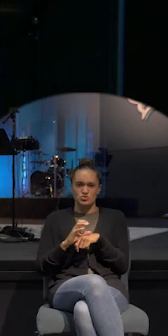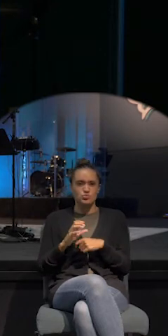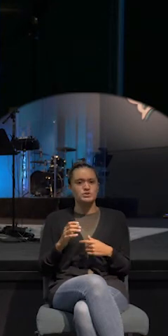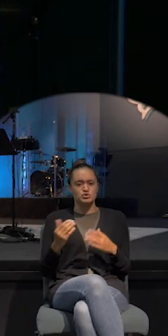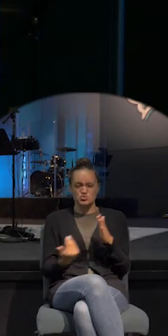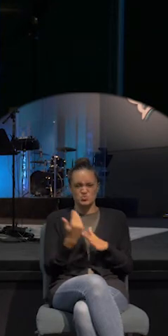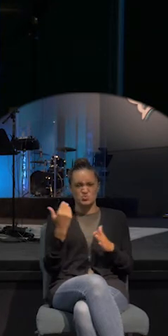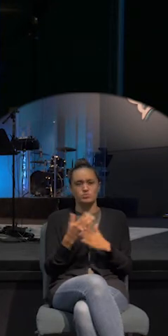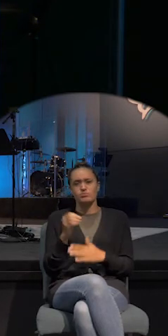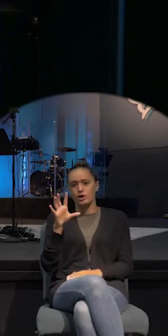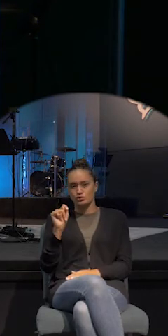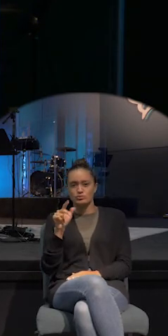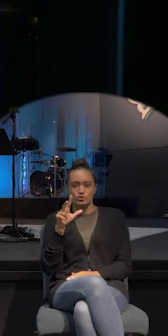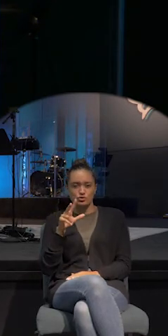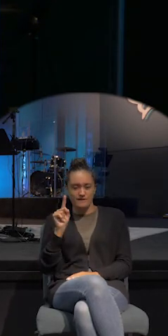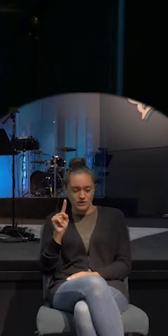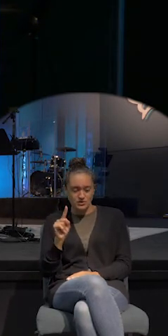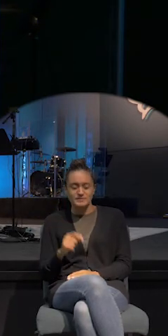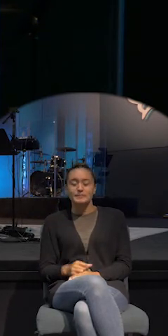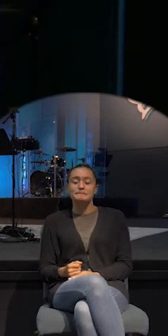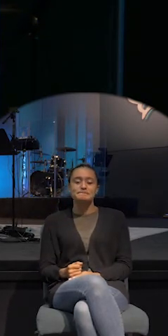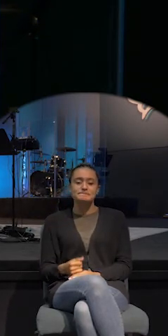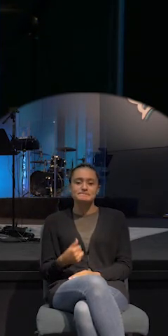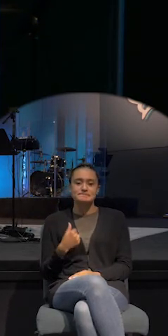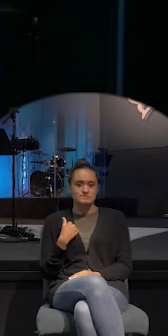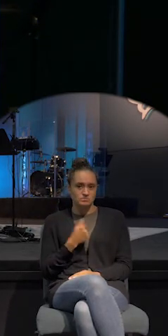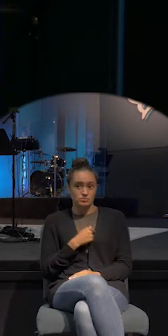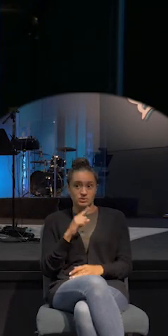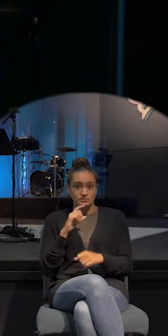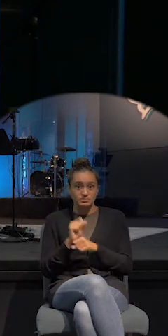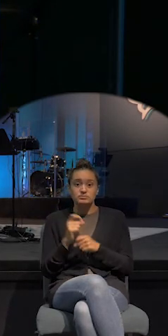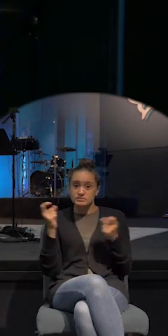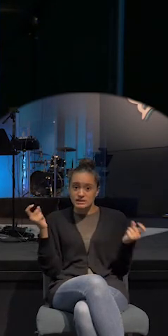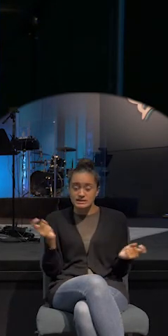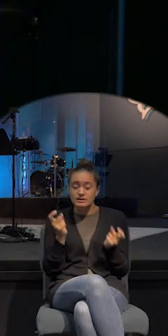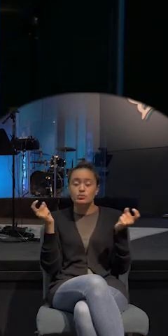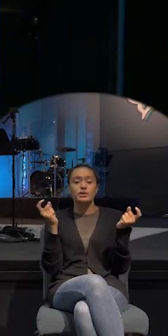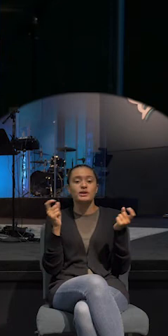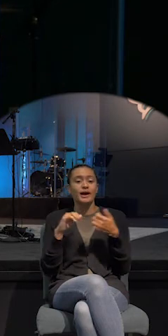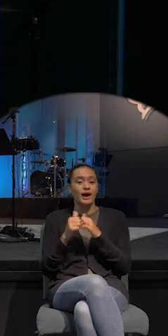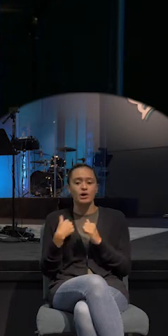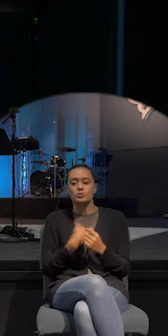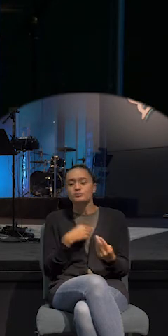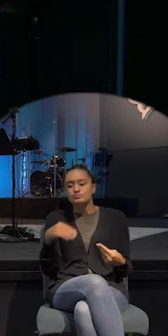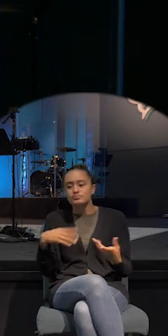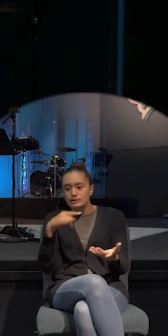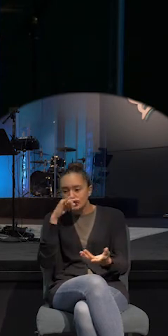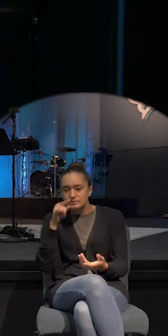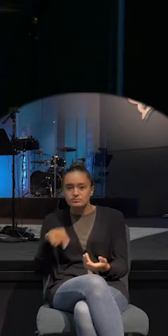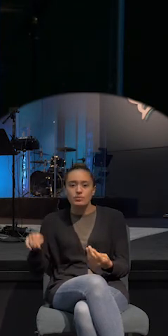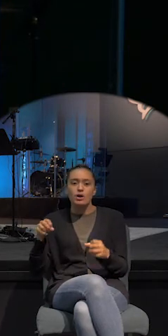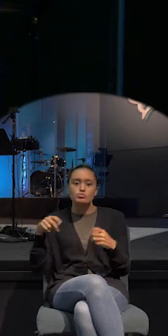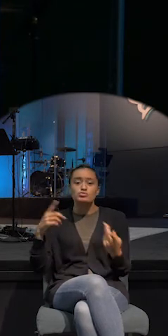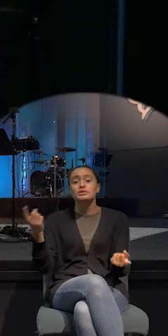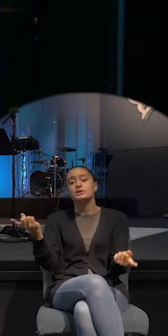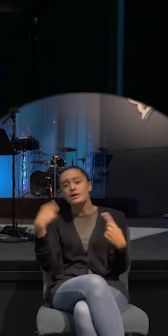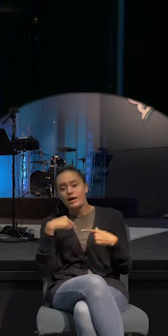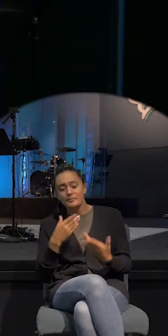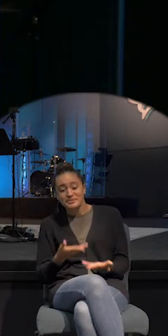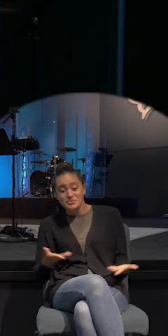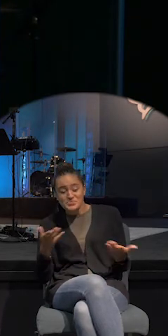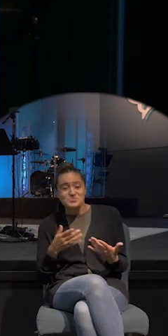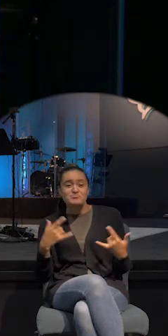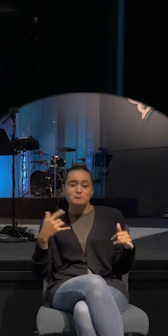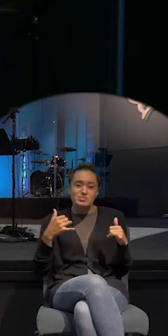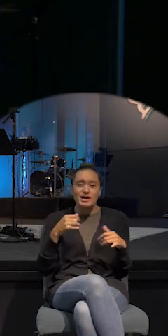small. It was in October 31st, and we actually celebrated by giving the kids opportunity to come and play games and